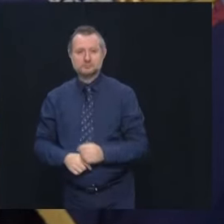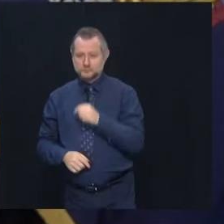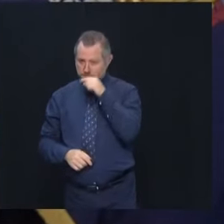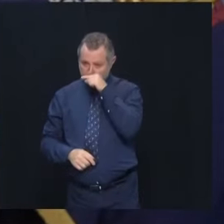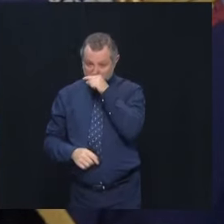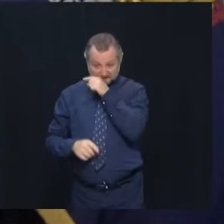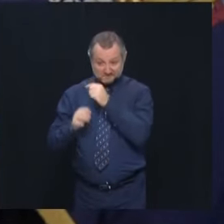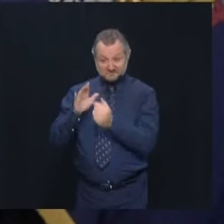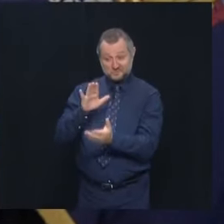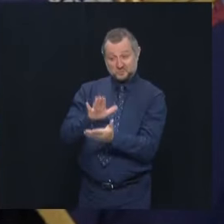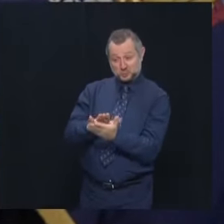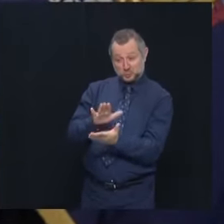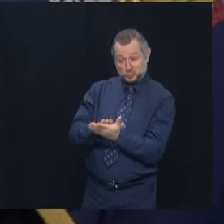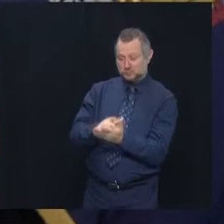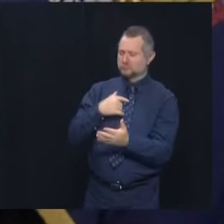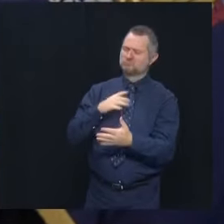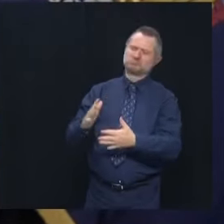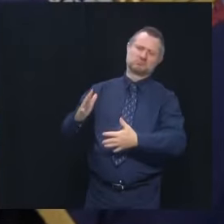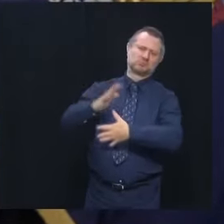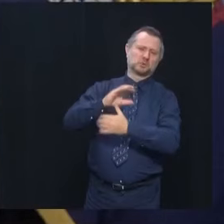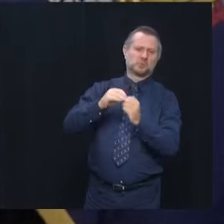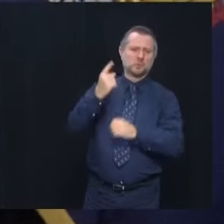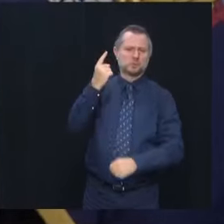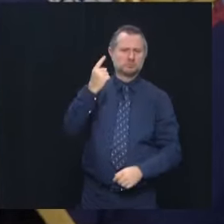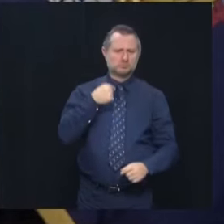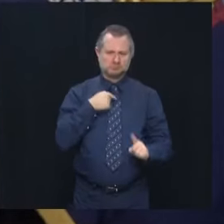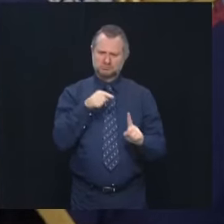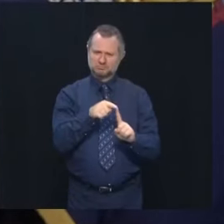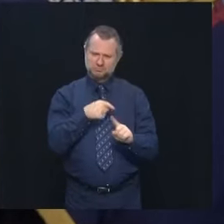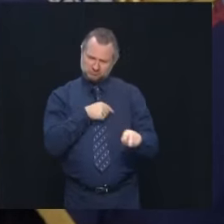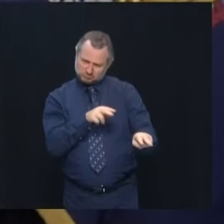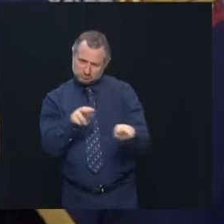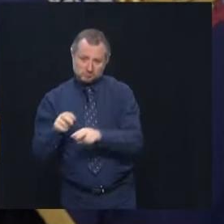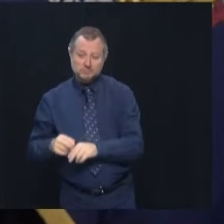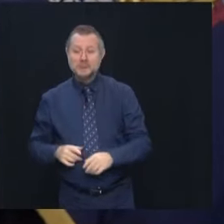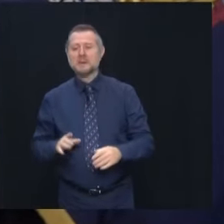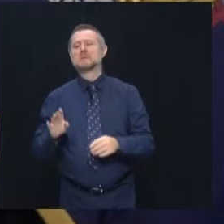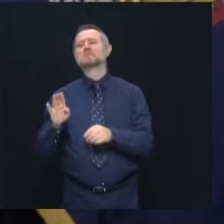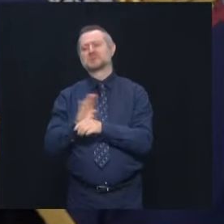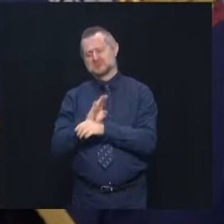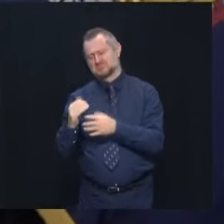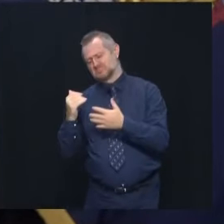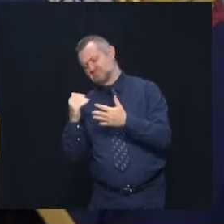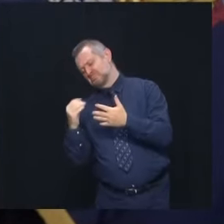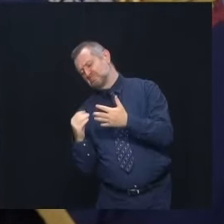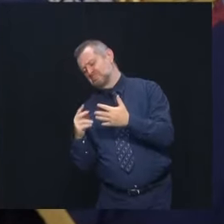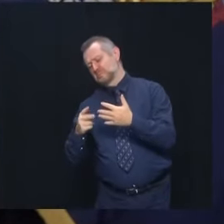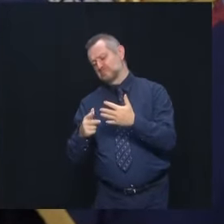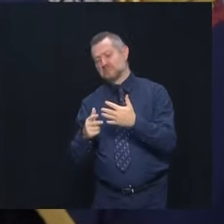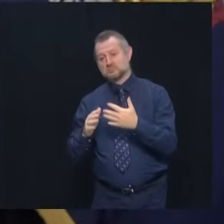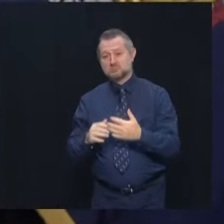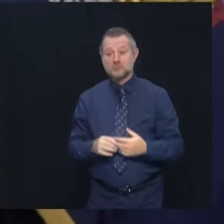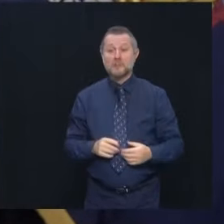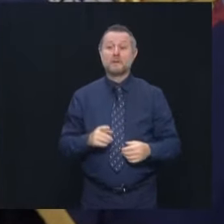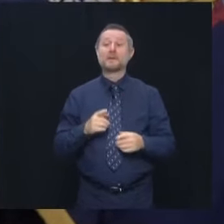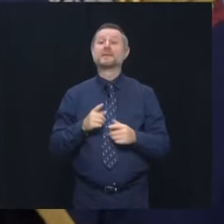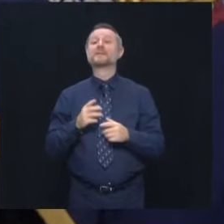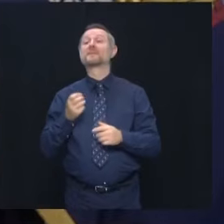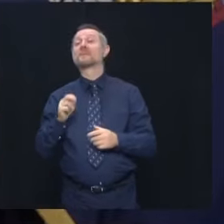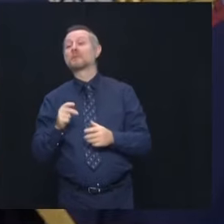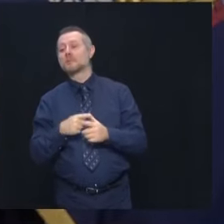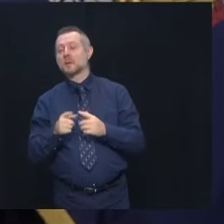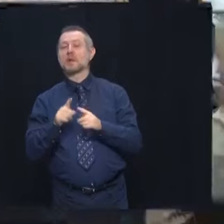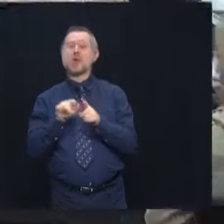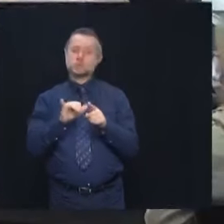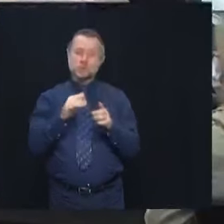Schools priority, and then you go down with businesses, and then individuals. So would